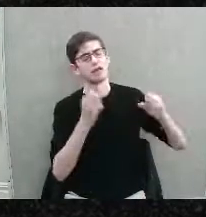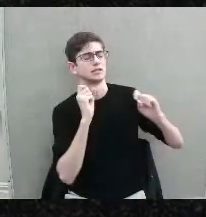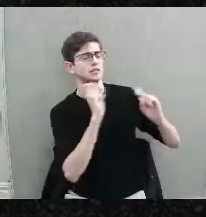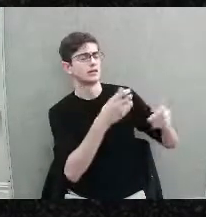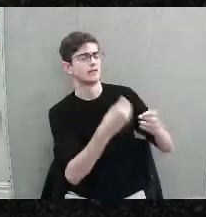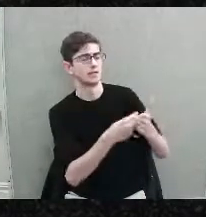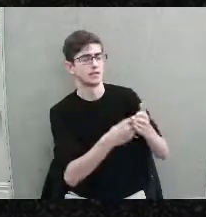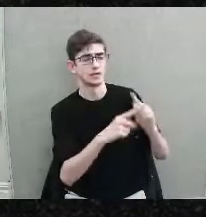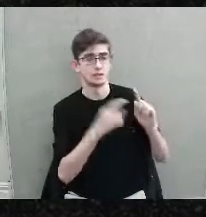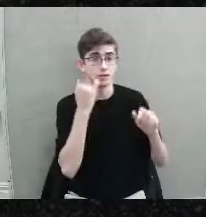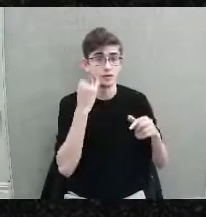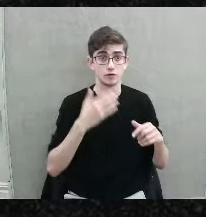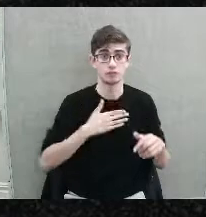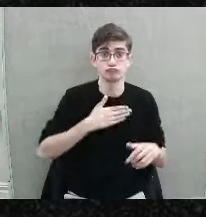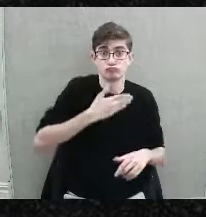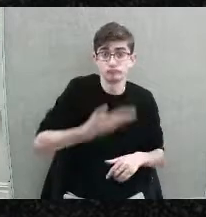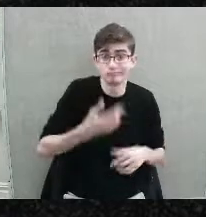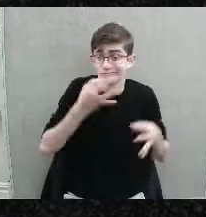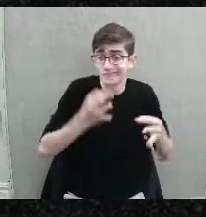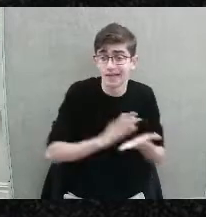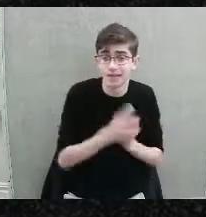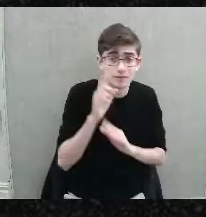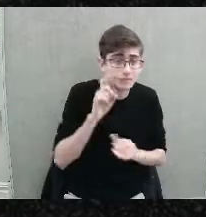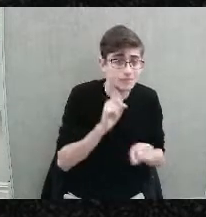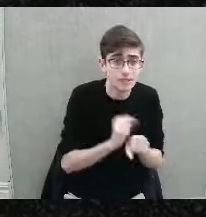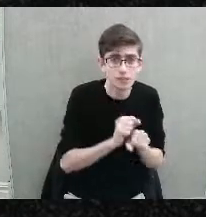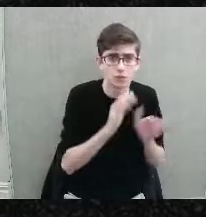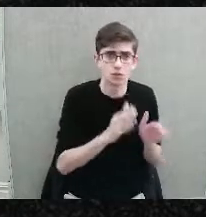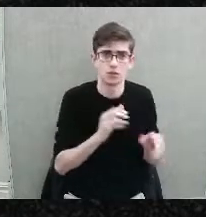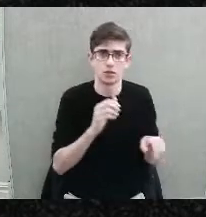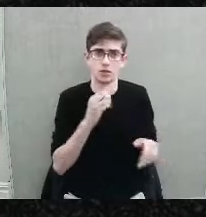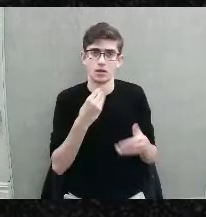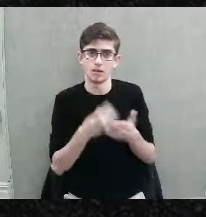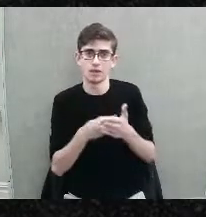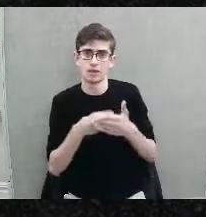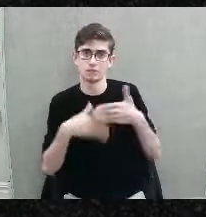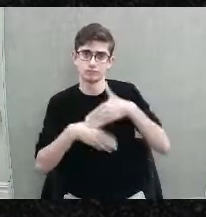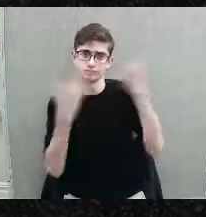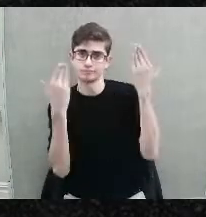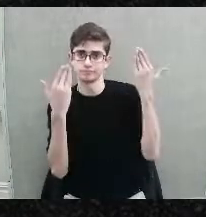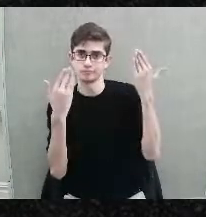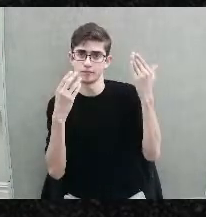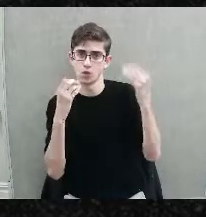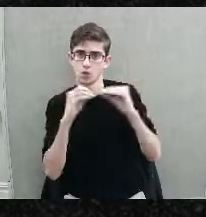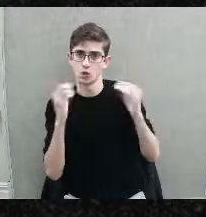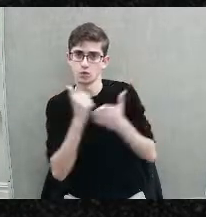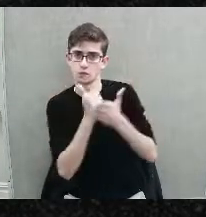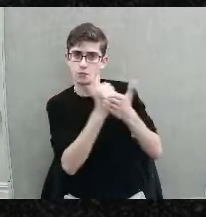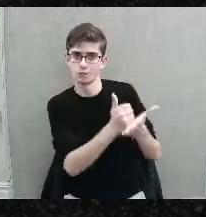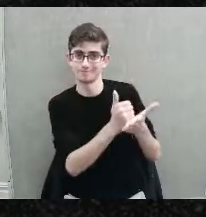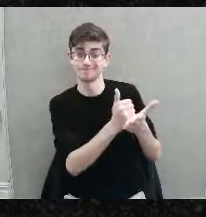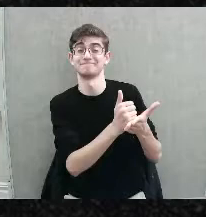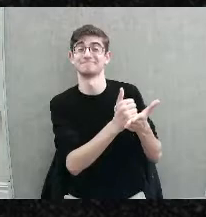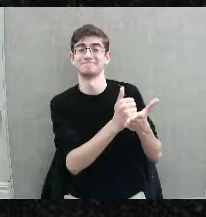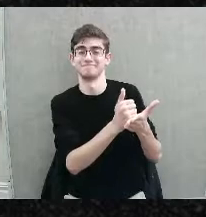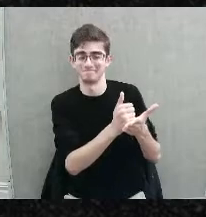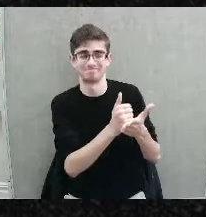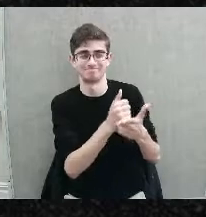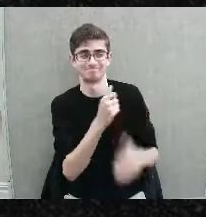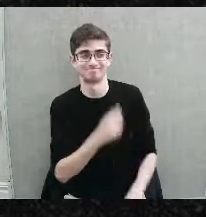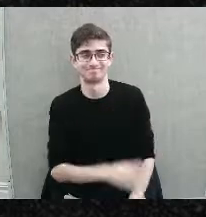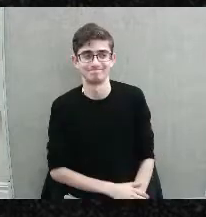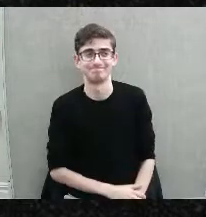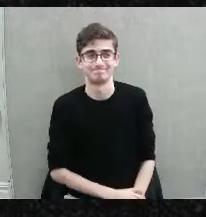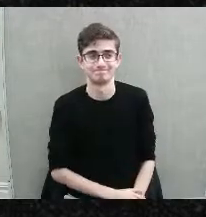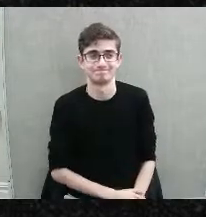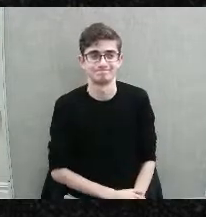a compensatory help when we cannot work because of the confinement measures. So that shows that